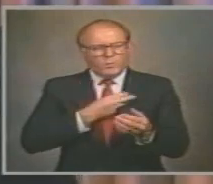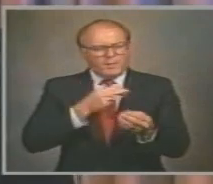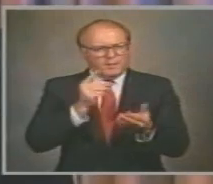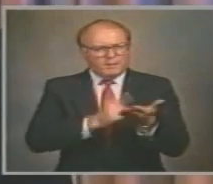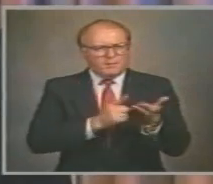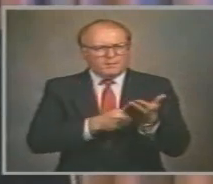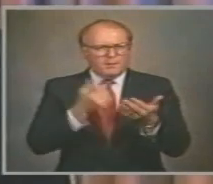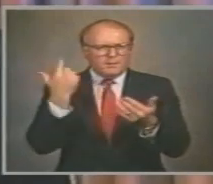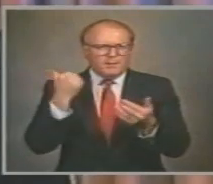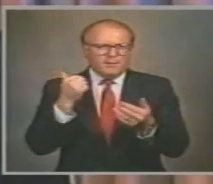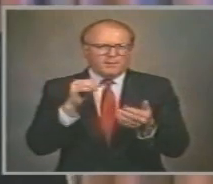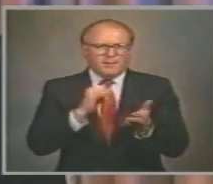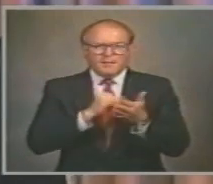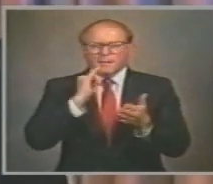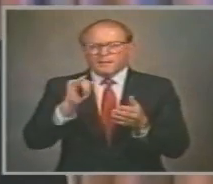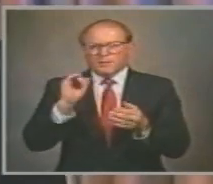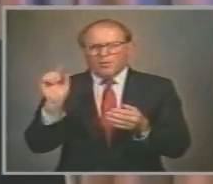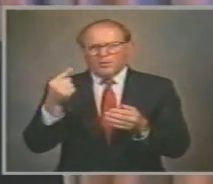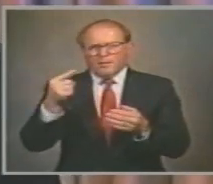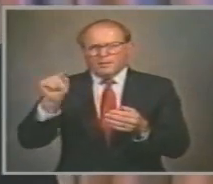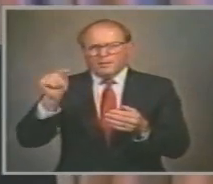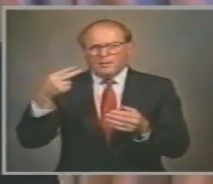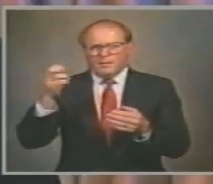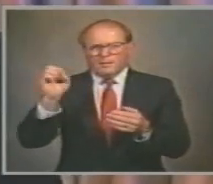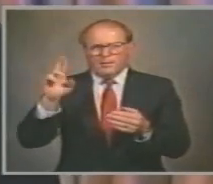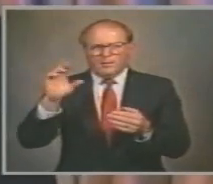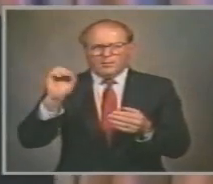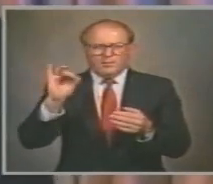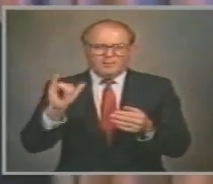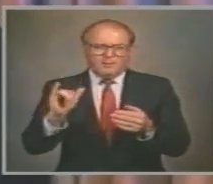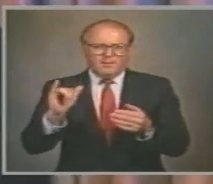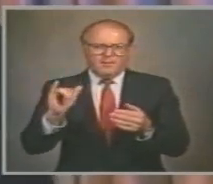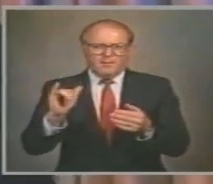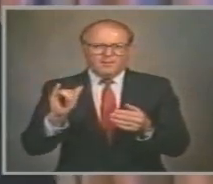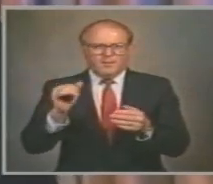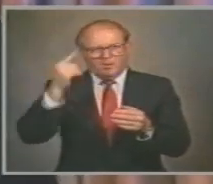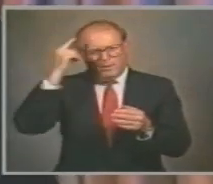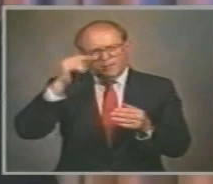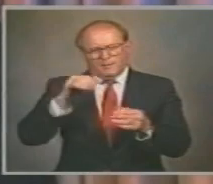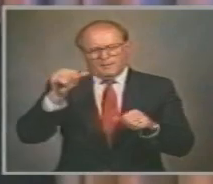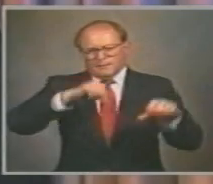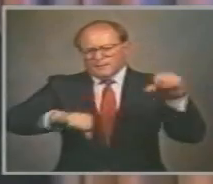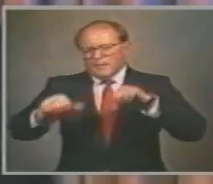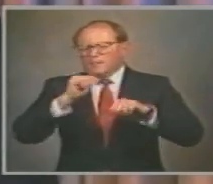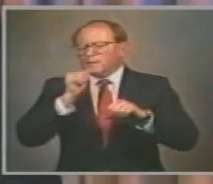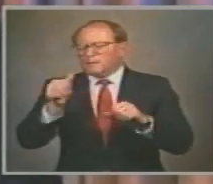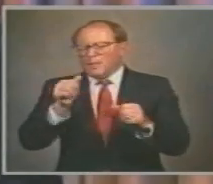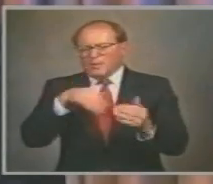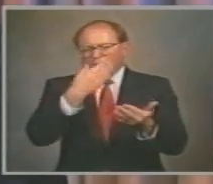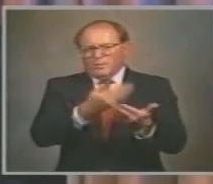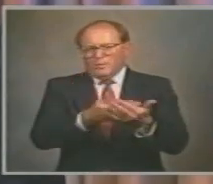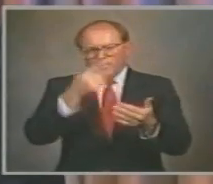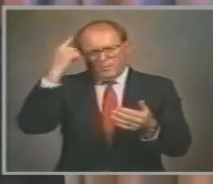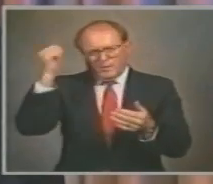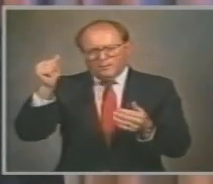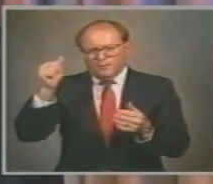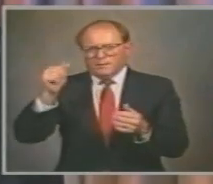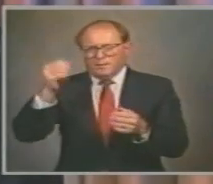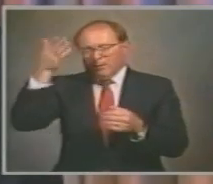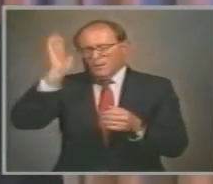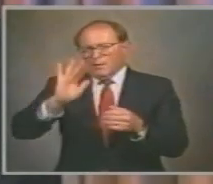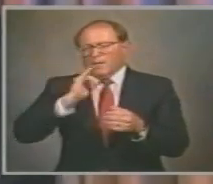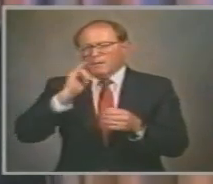a theory. So science has not proven, because God is beyond the scientific